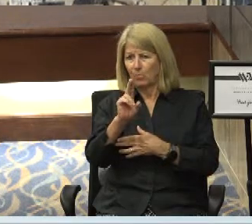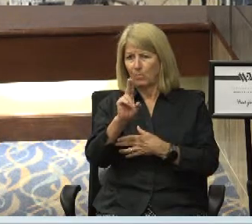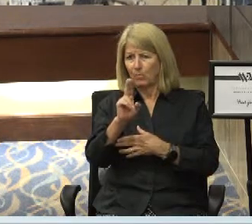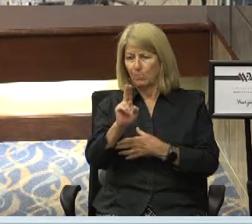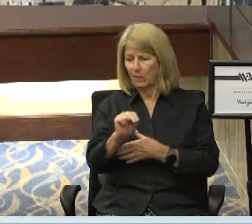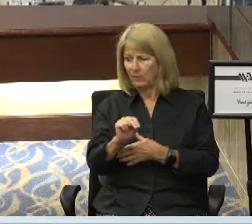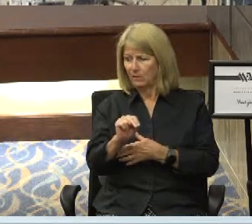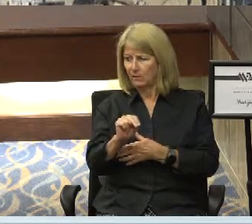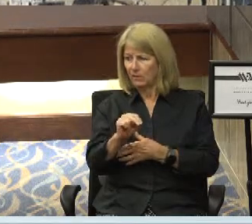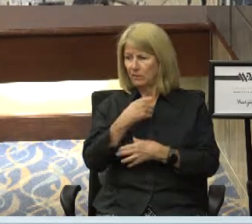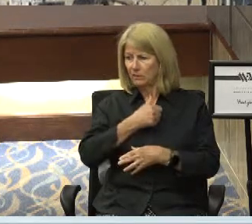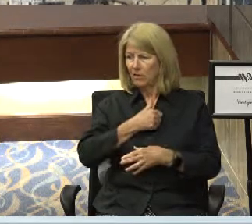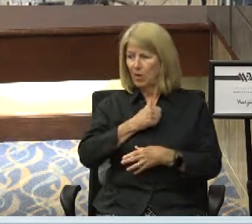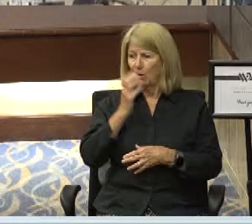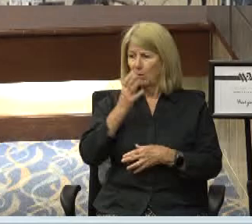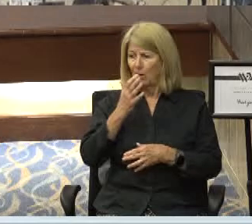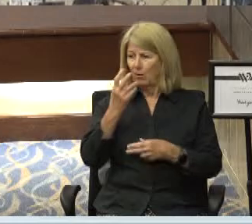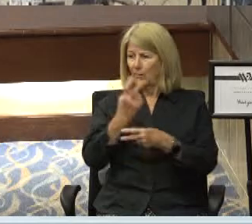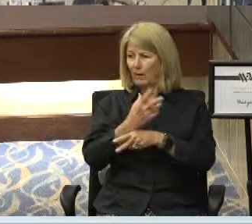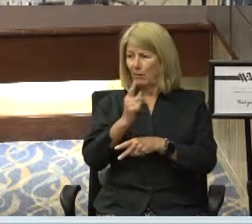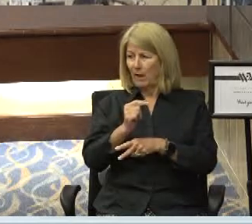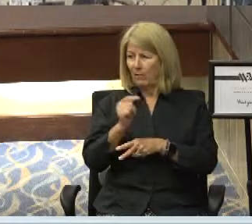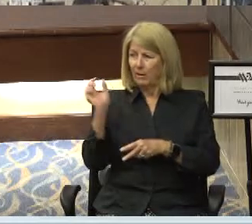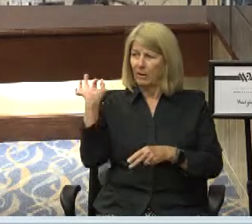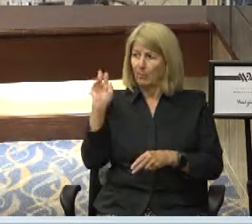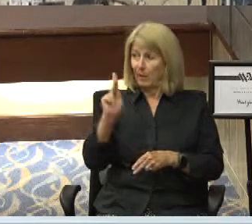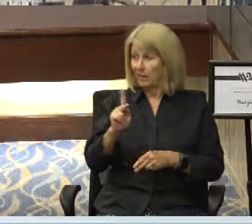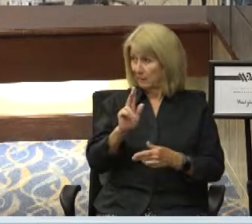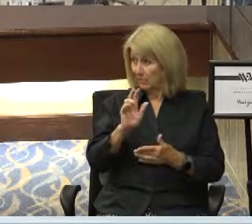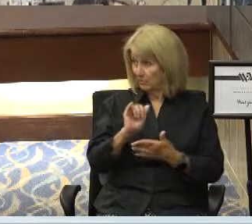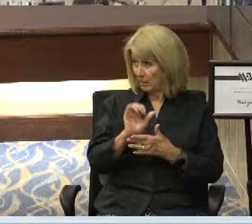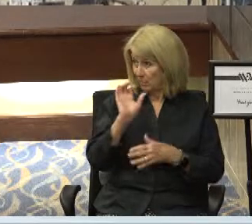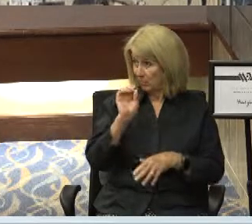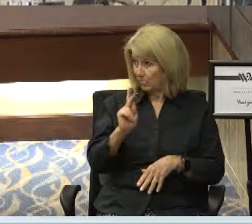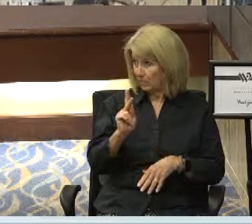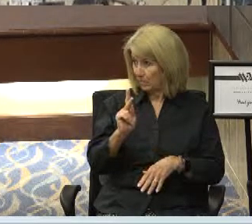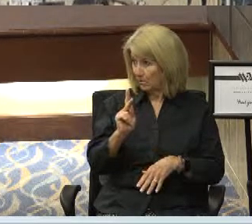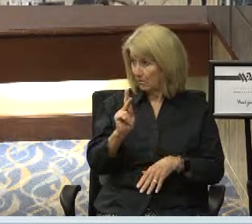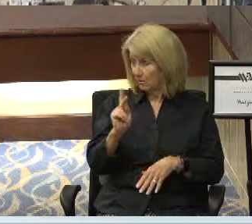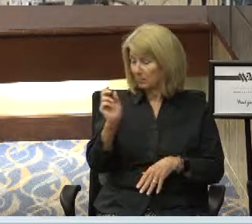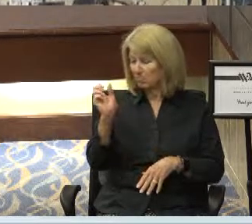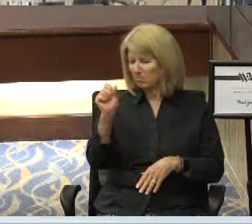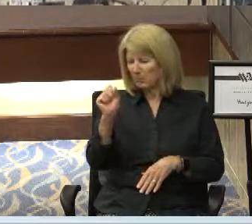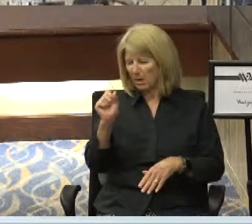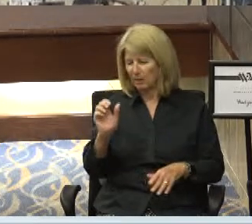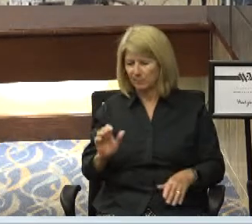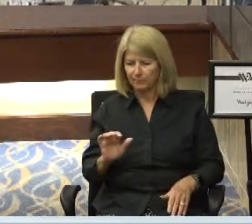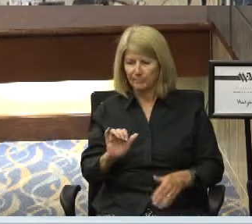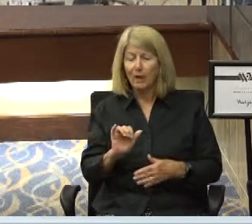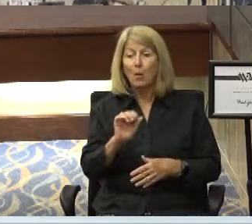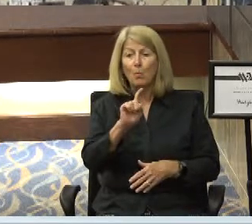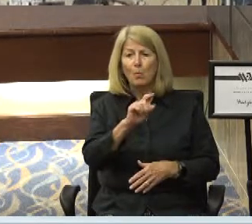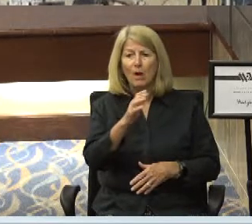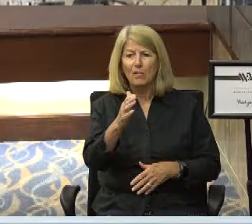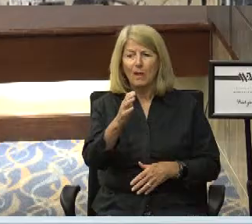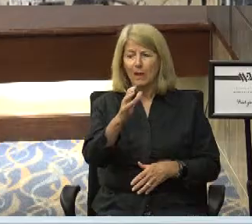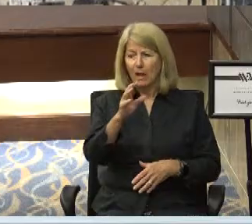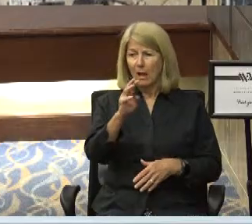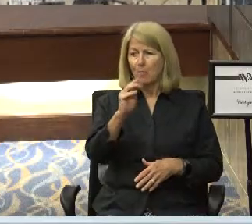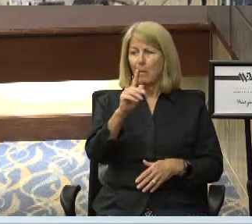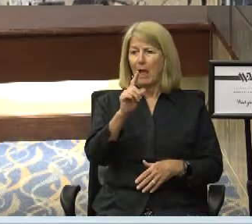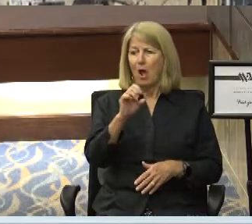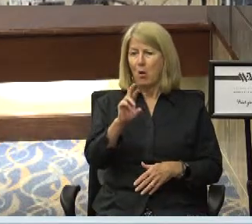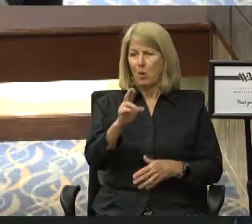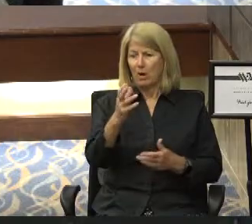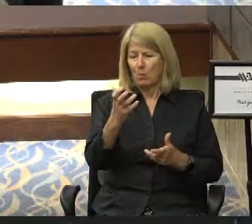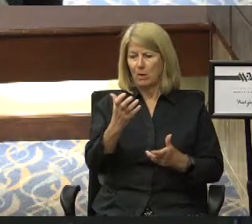We will figure this out and come back to that. Does that work okay? Yeah, that'll be good. One thing, Mayor, that I wanted to,